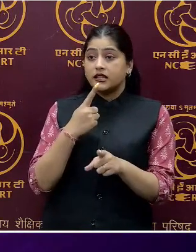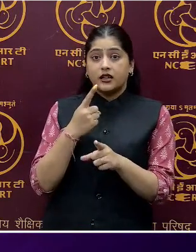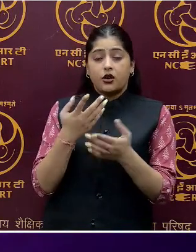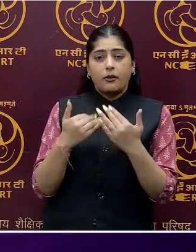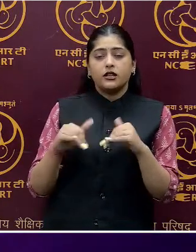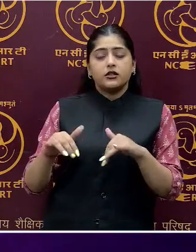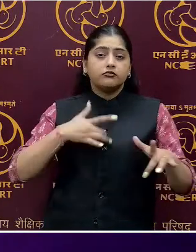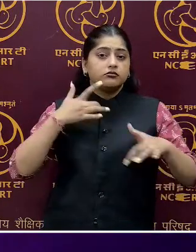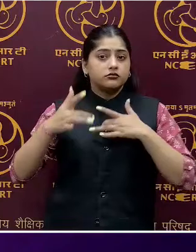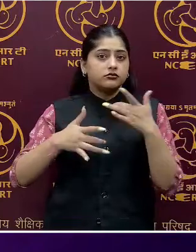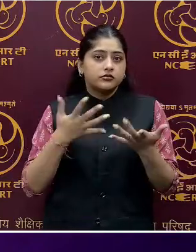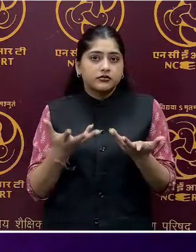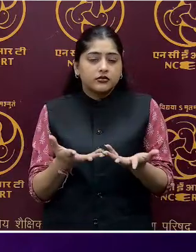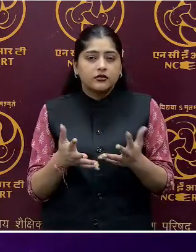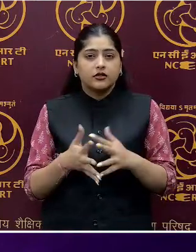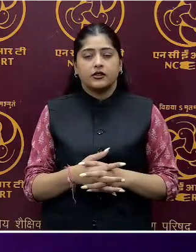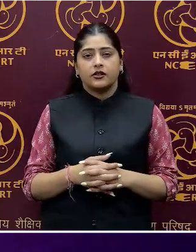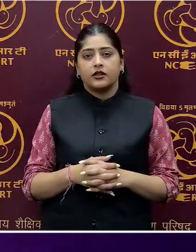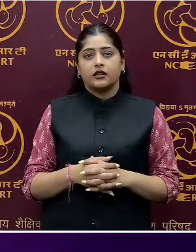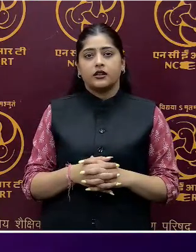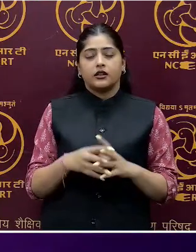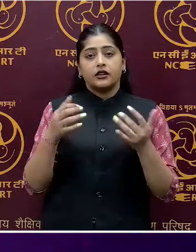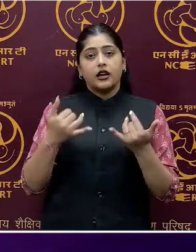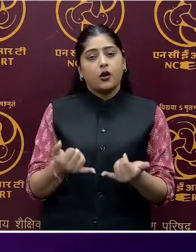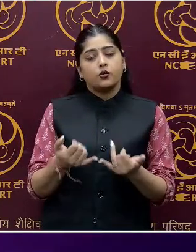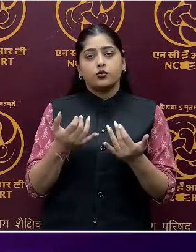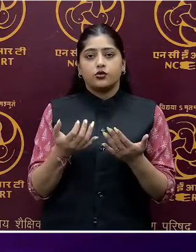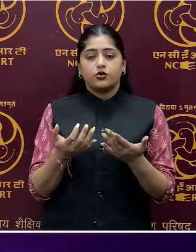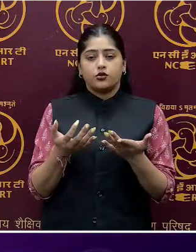very interesting thing the students got to know